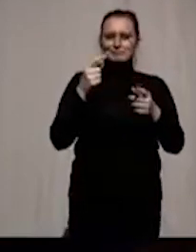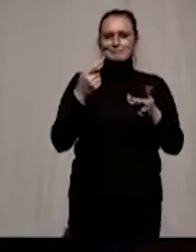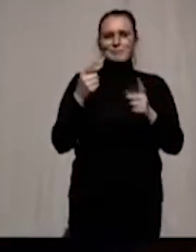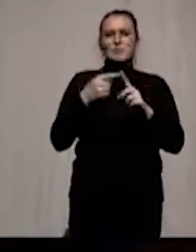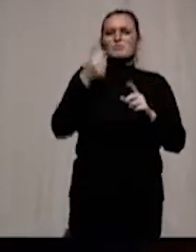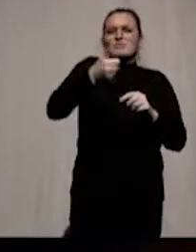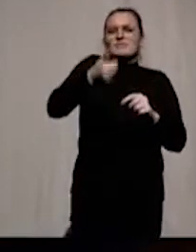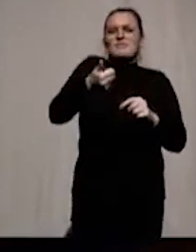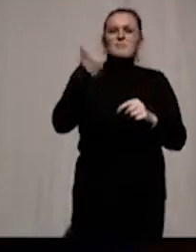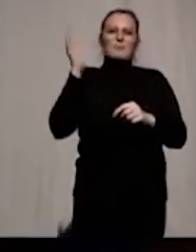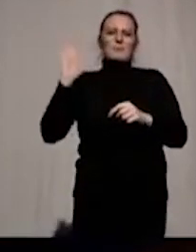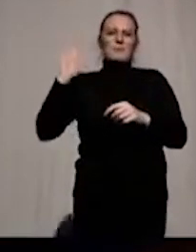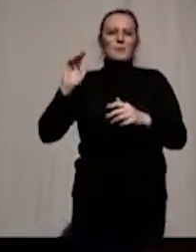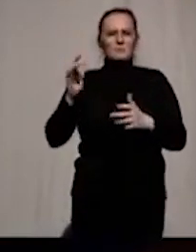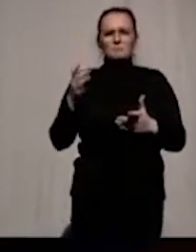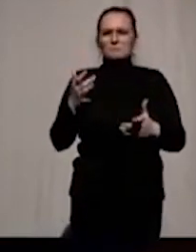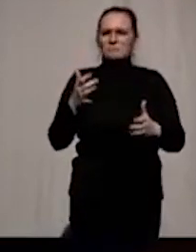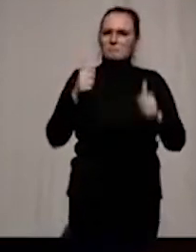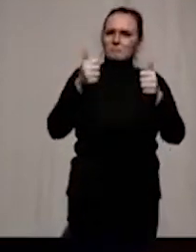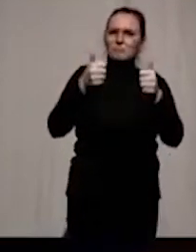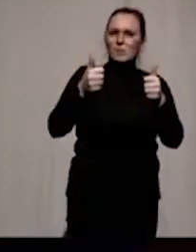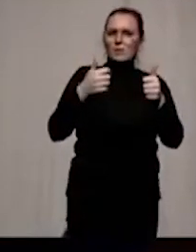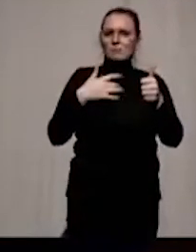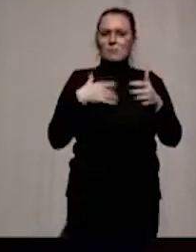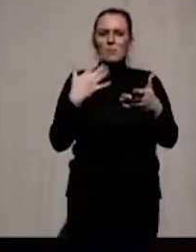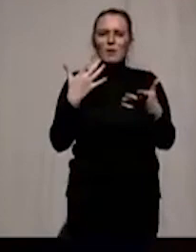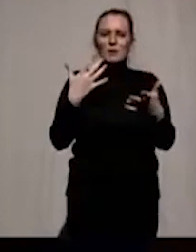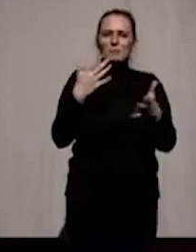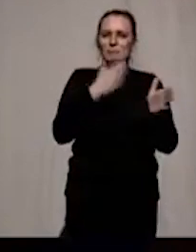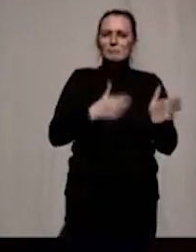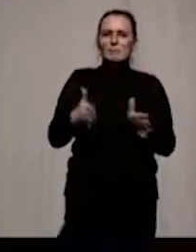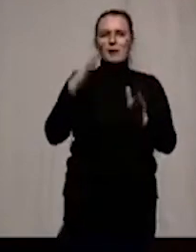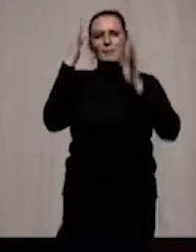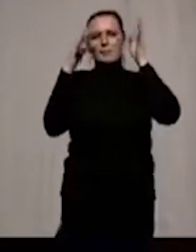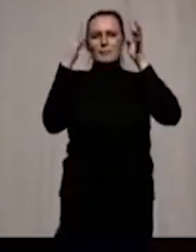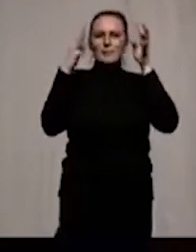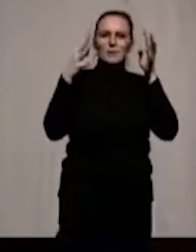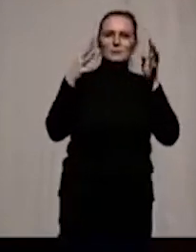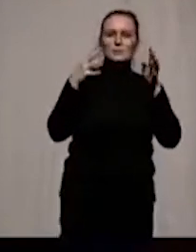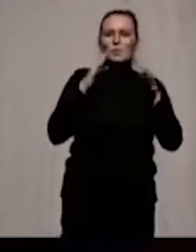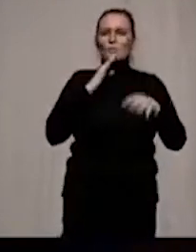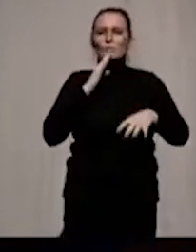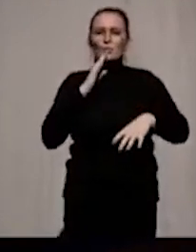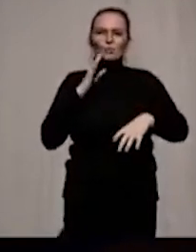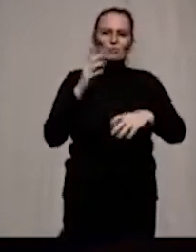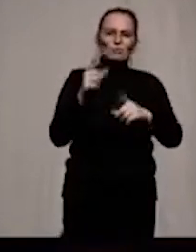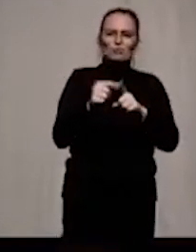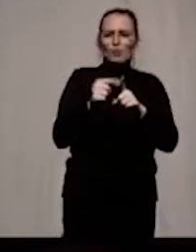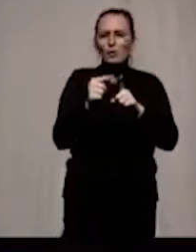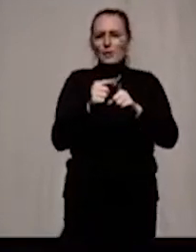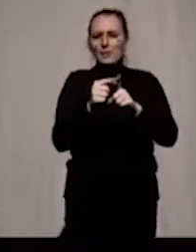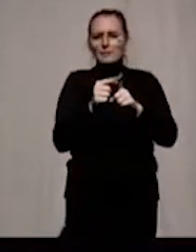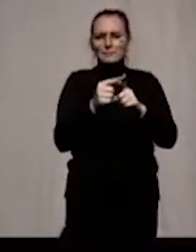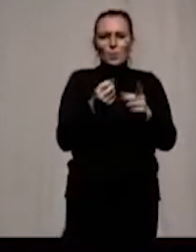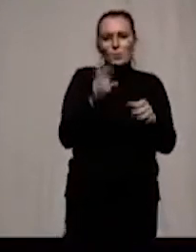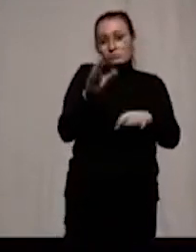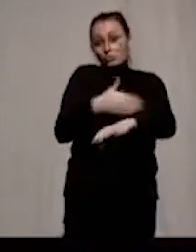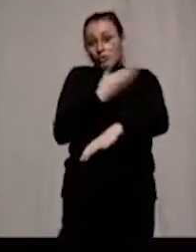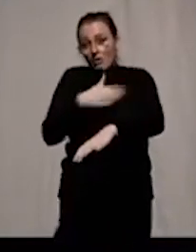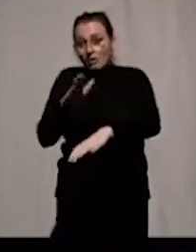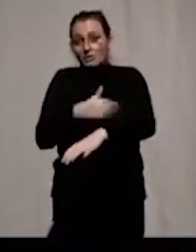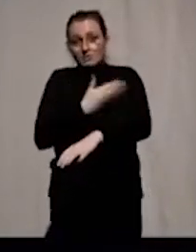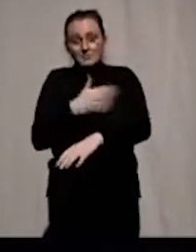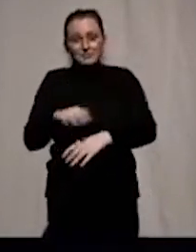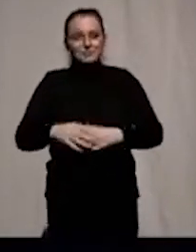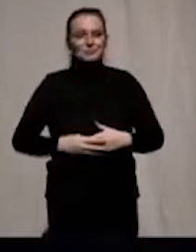at creating like a spoken word piece or a song out of it. I'm definitely going to.